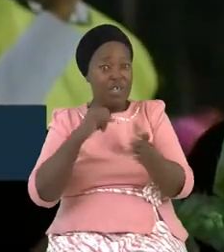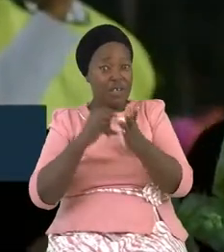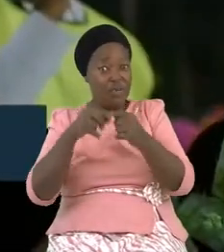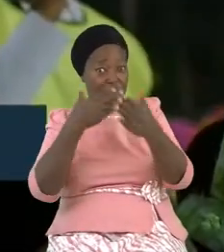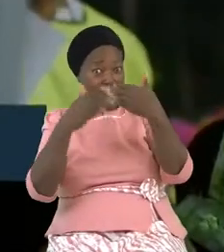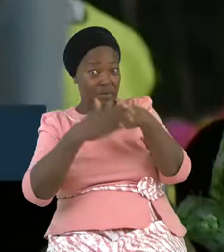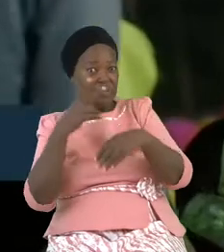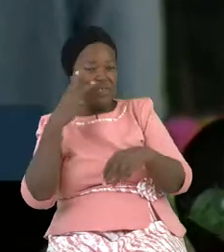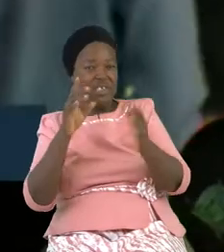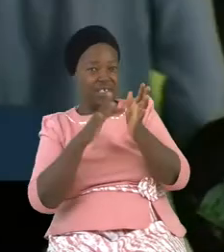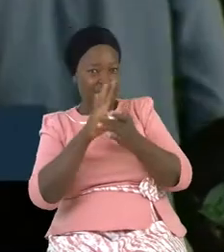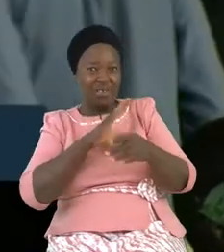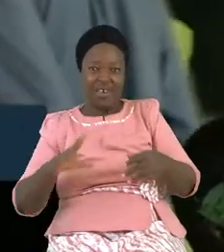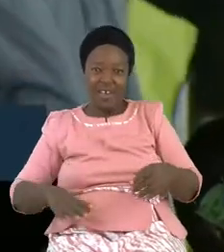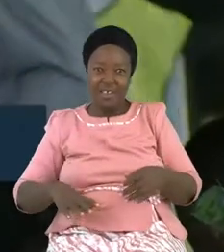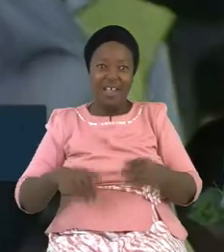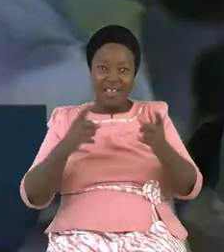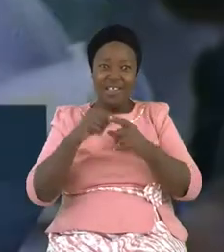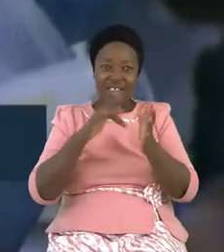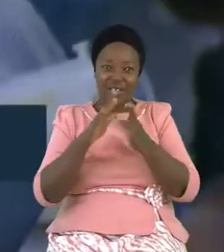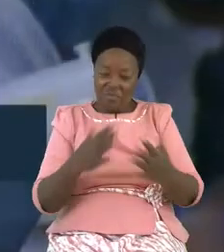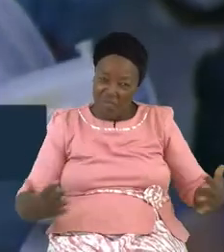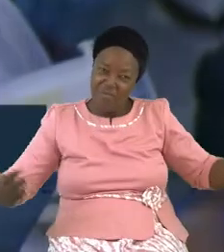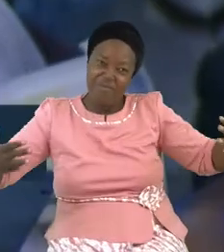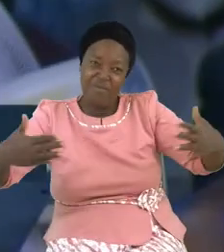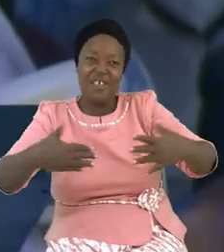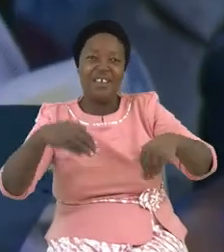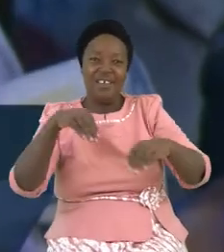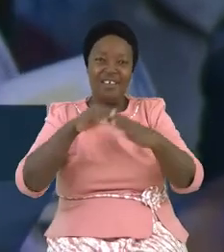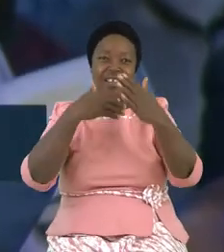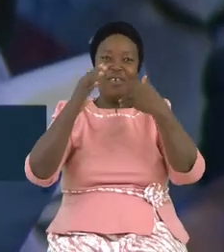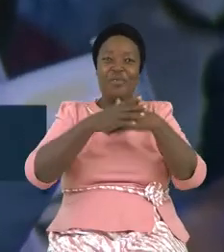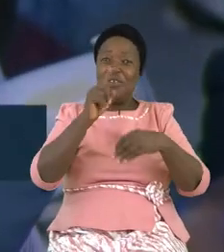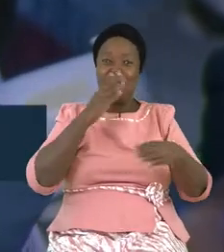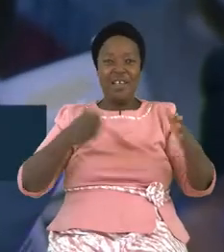to my right hand side, to the left hand side.